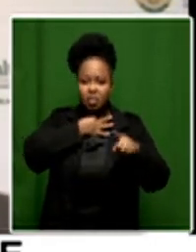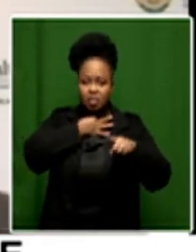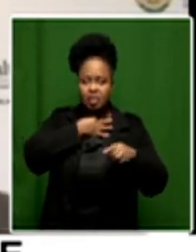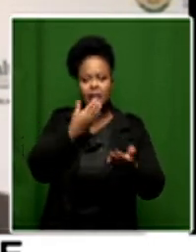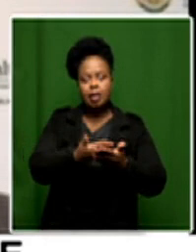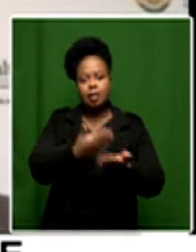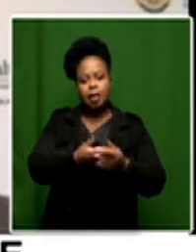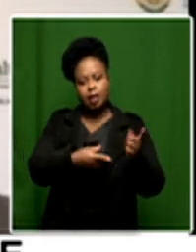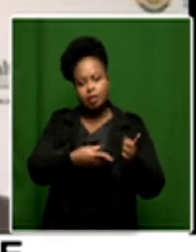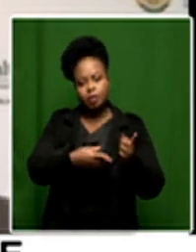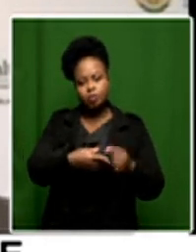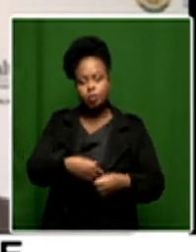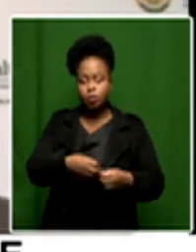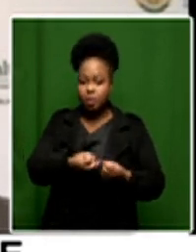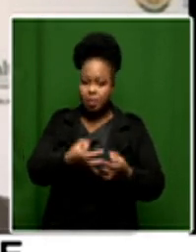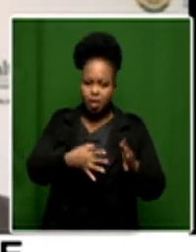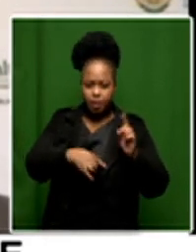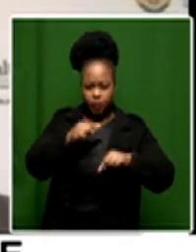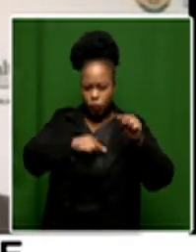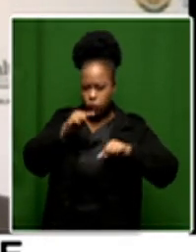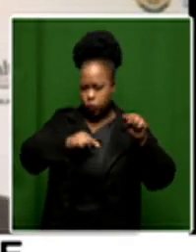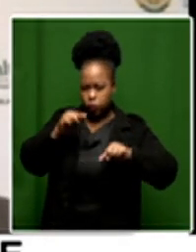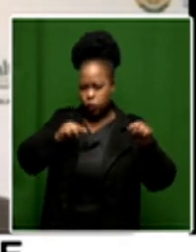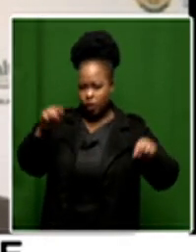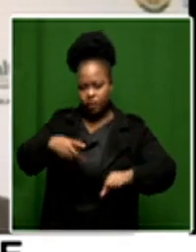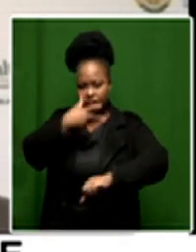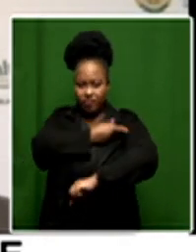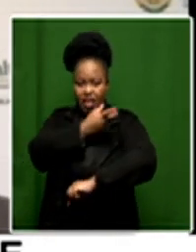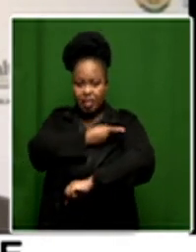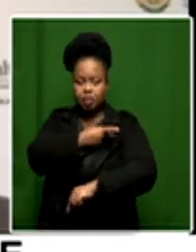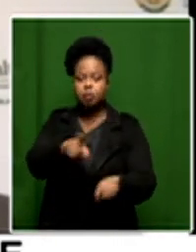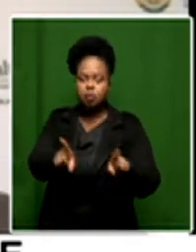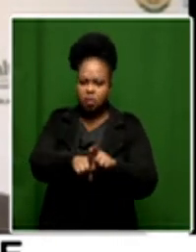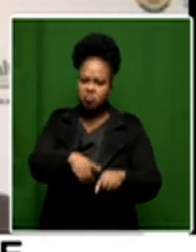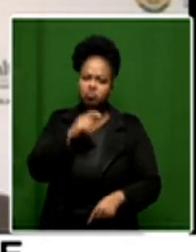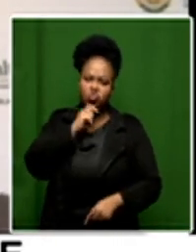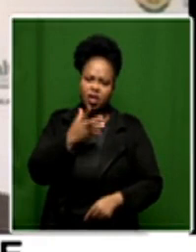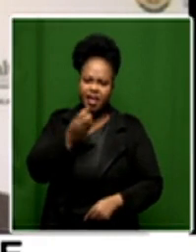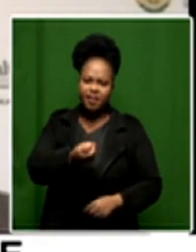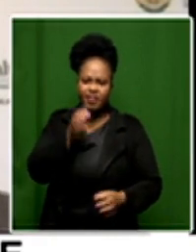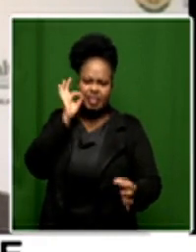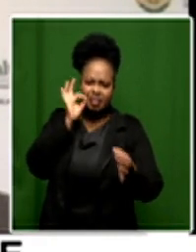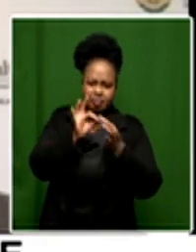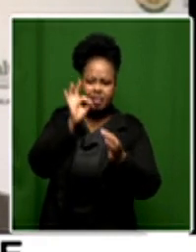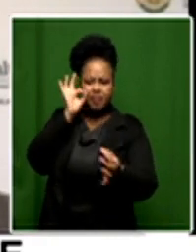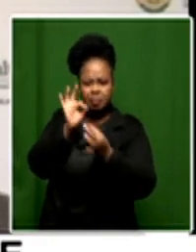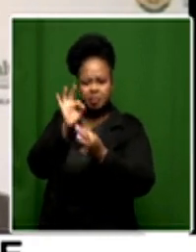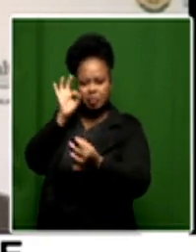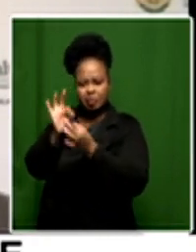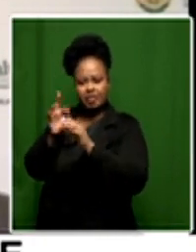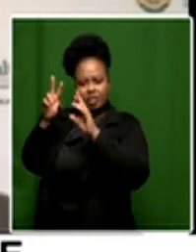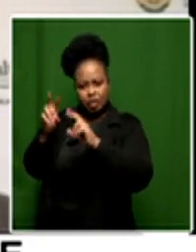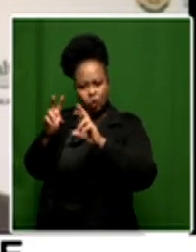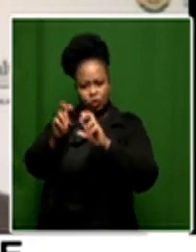those varieties of vaccines have also got a number of other issues that we've got to